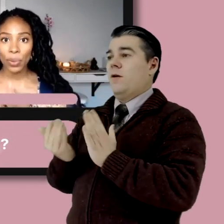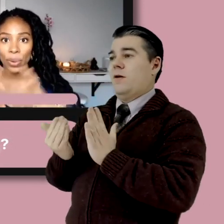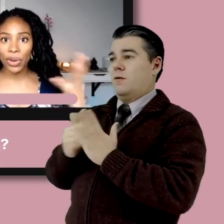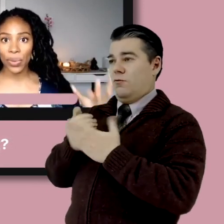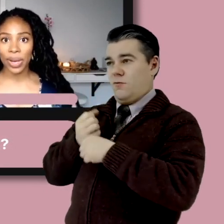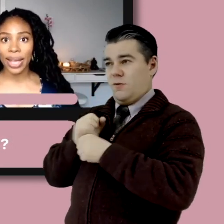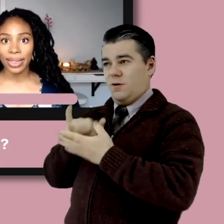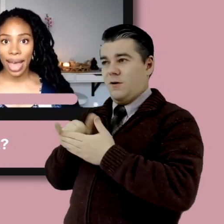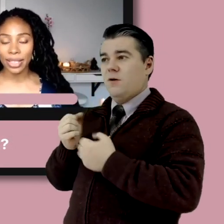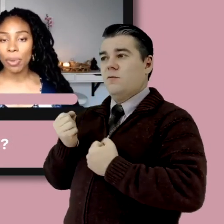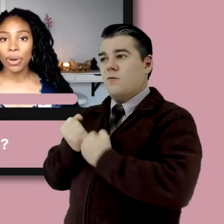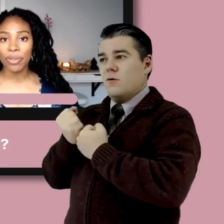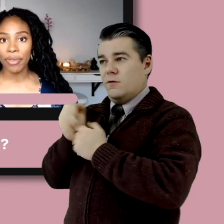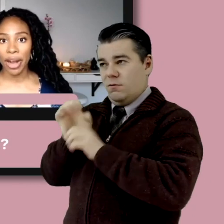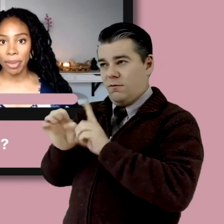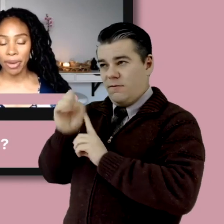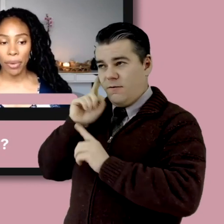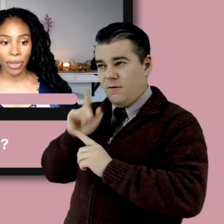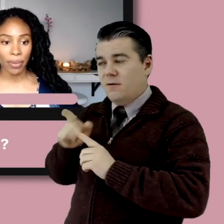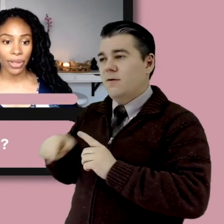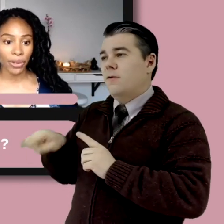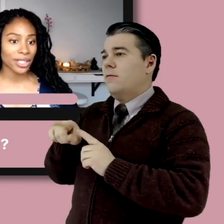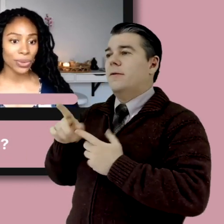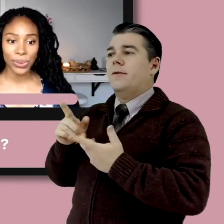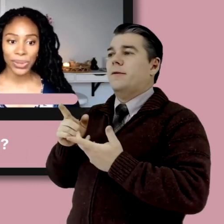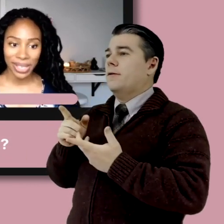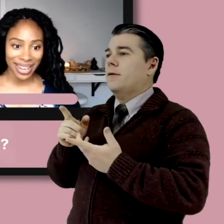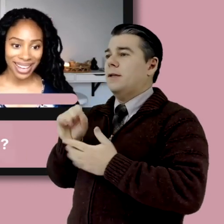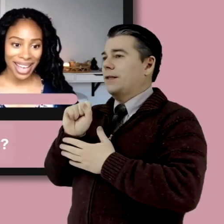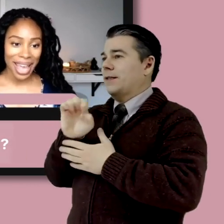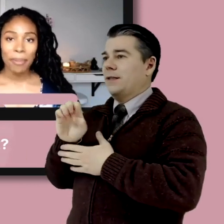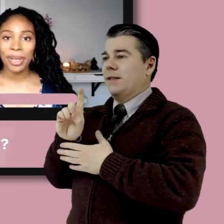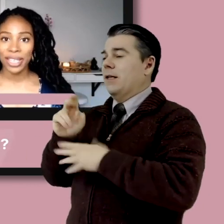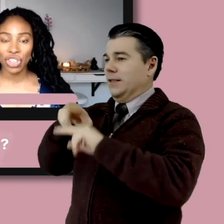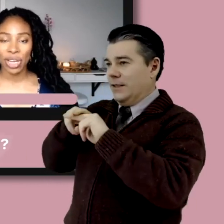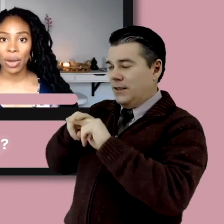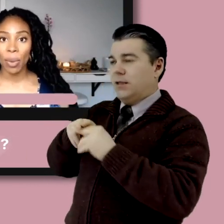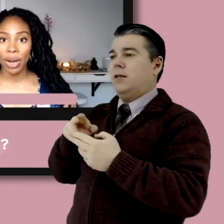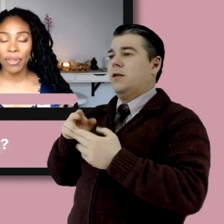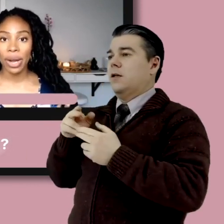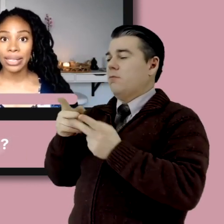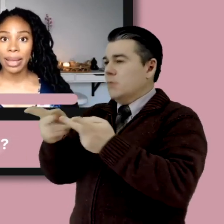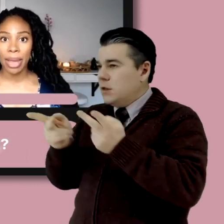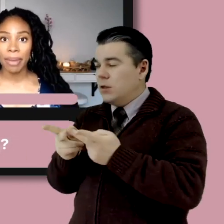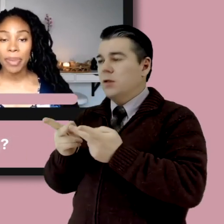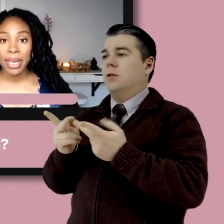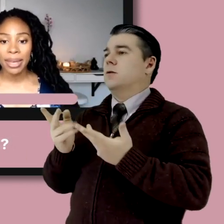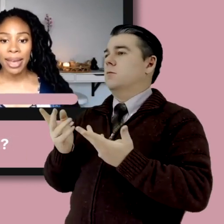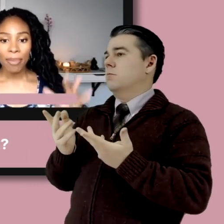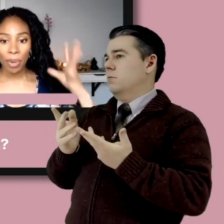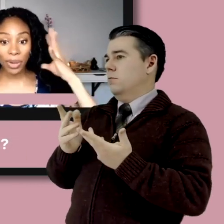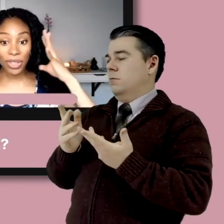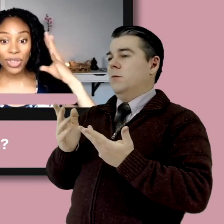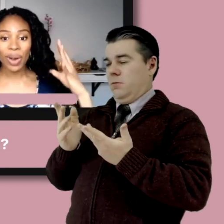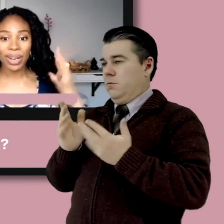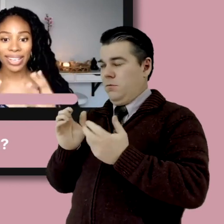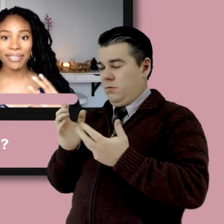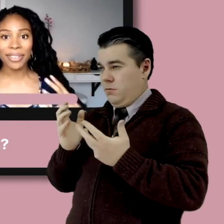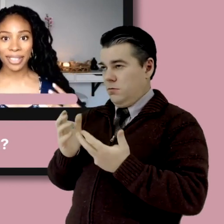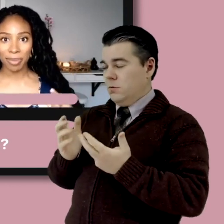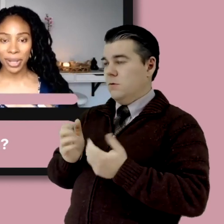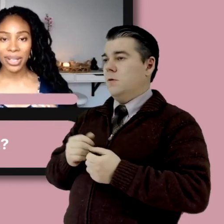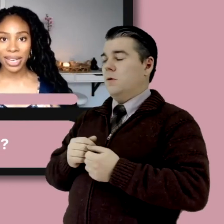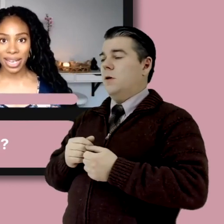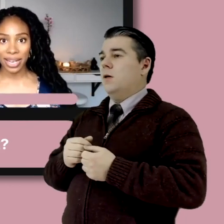then recreate that supportive environment for them, whether that's through seating, positioning, whatever else it may be. But we do want to